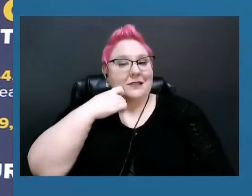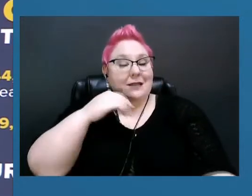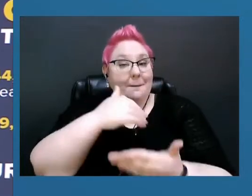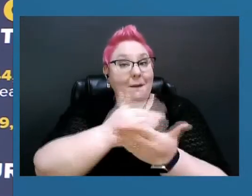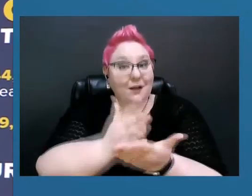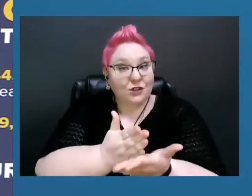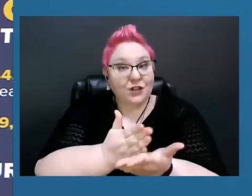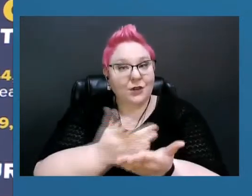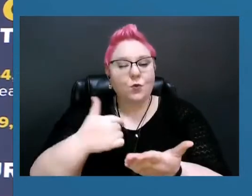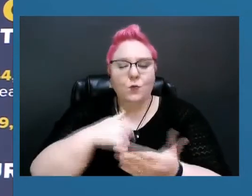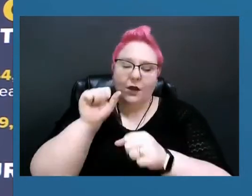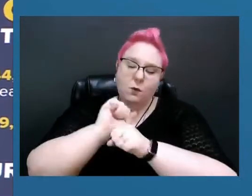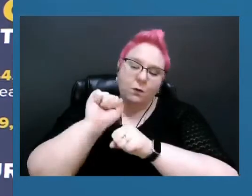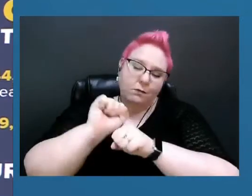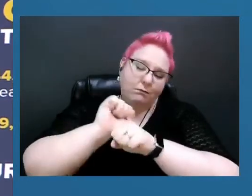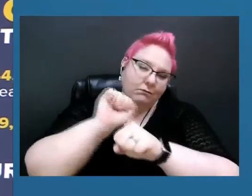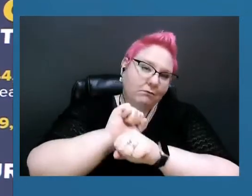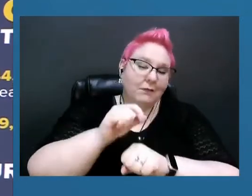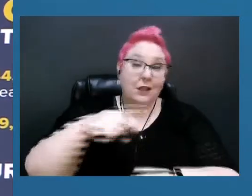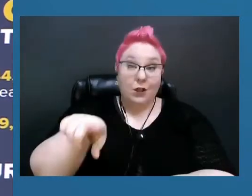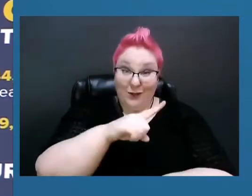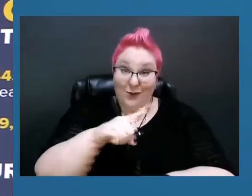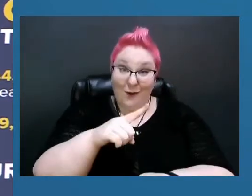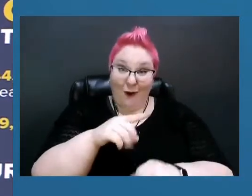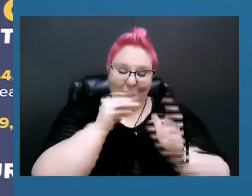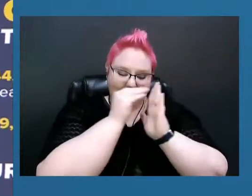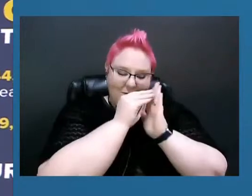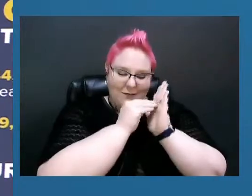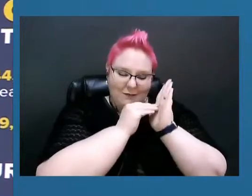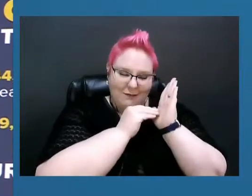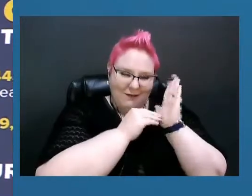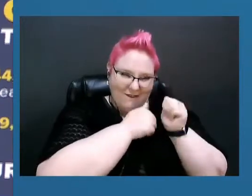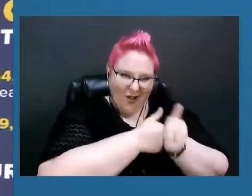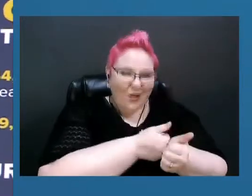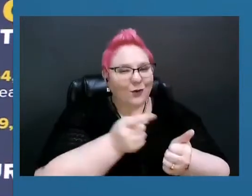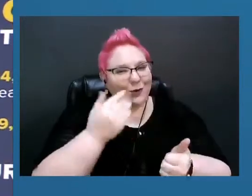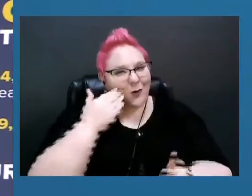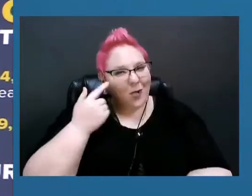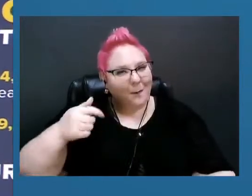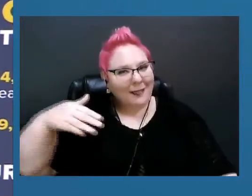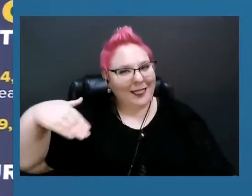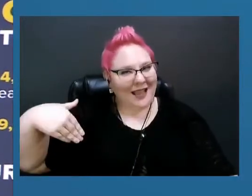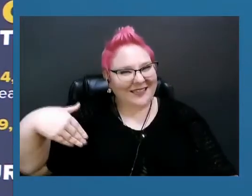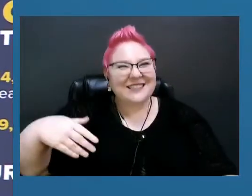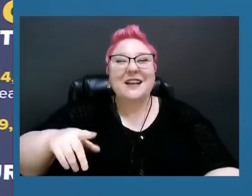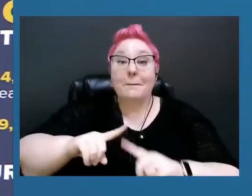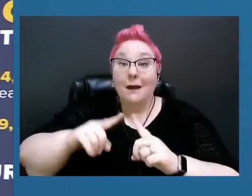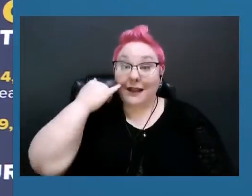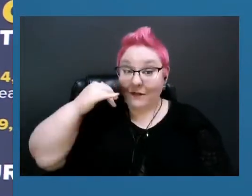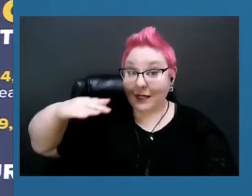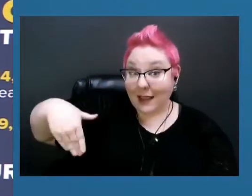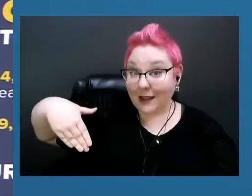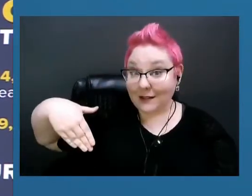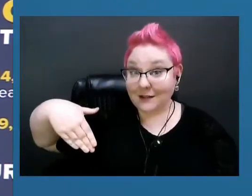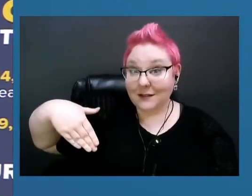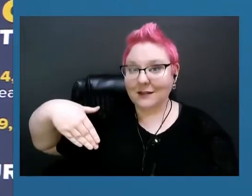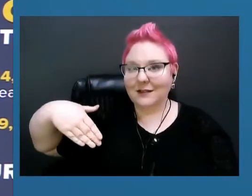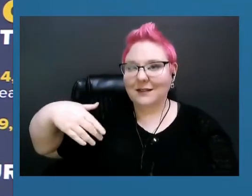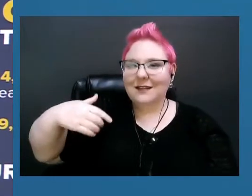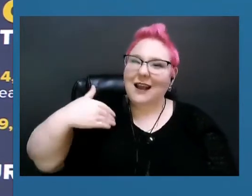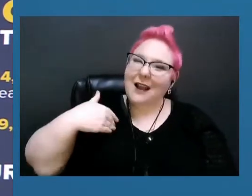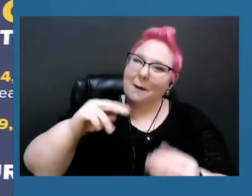so hard. Those of you keeping score will know it was a little late, but guess what happens when it's late? I've got a lot more